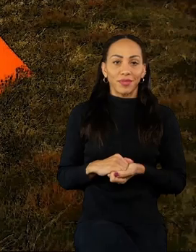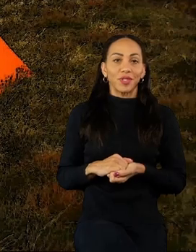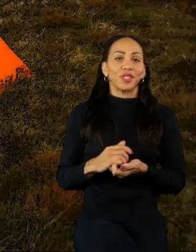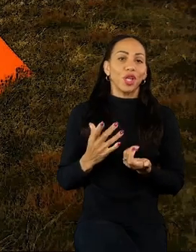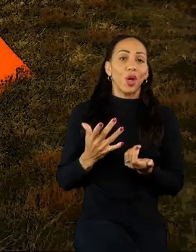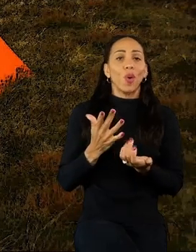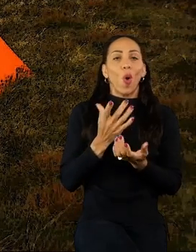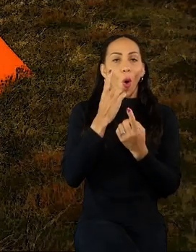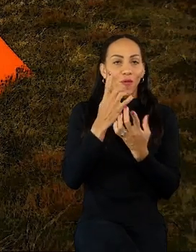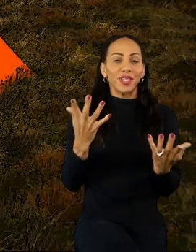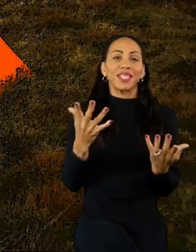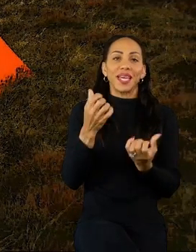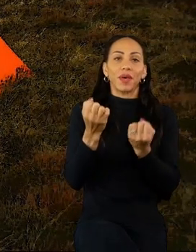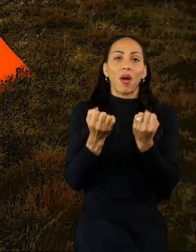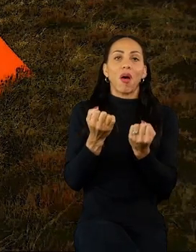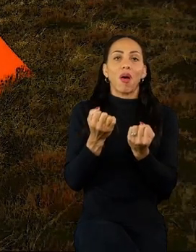some little